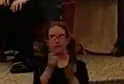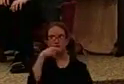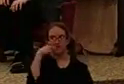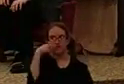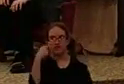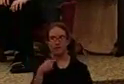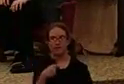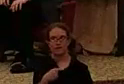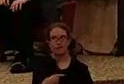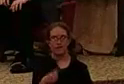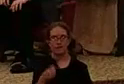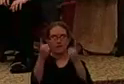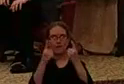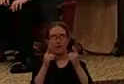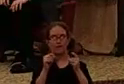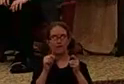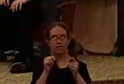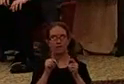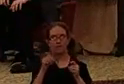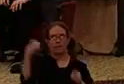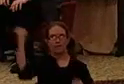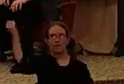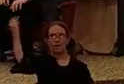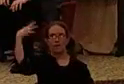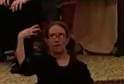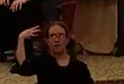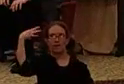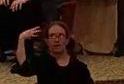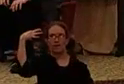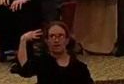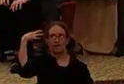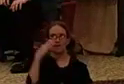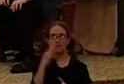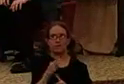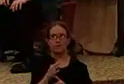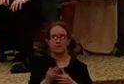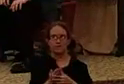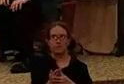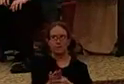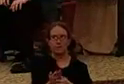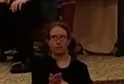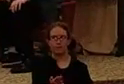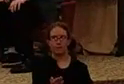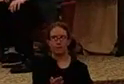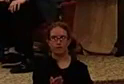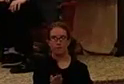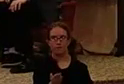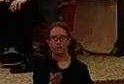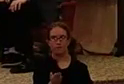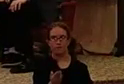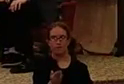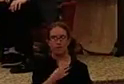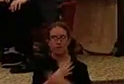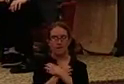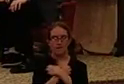said there came a light or a lamp that went through those